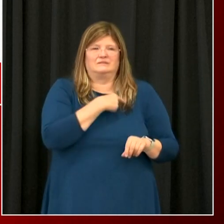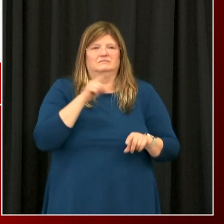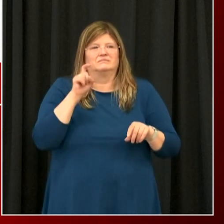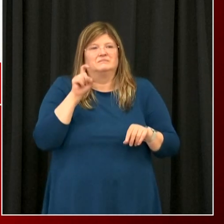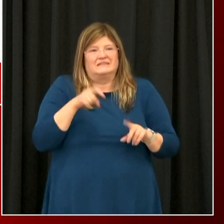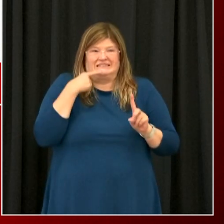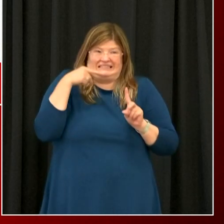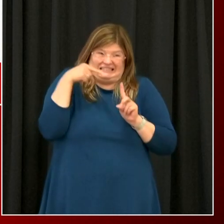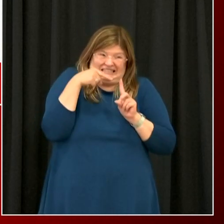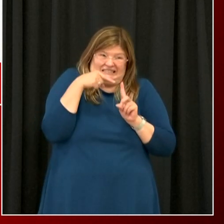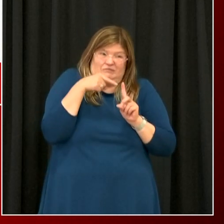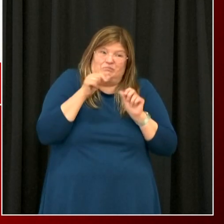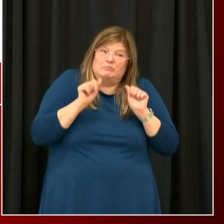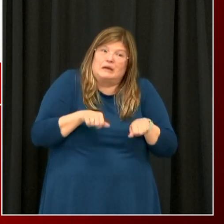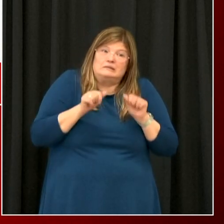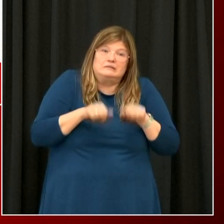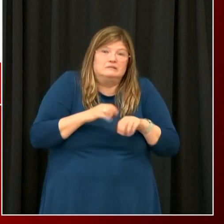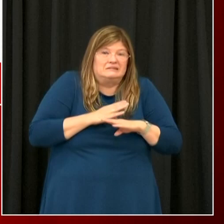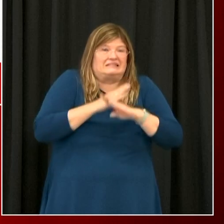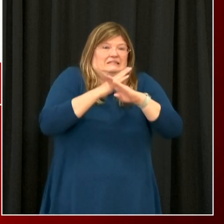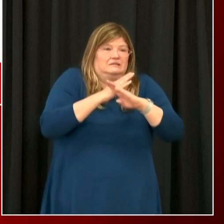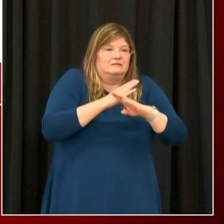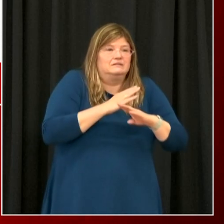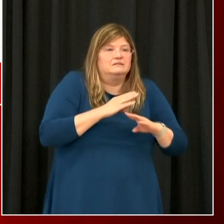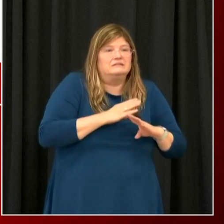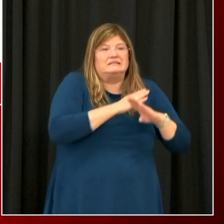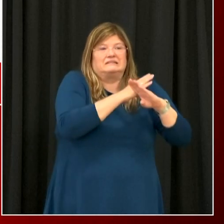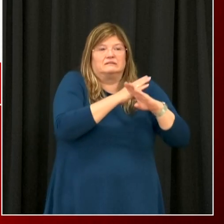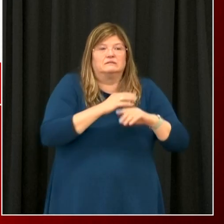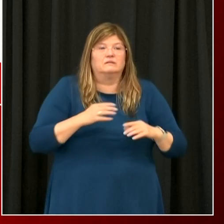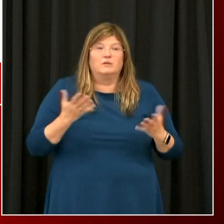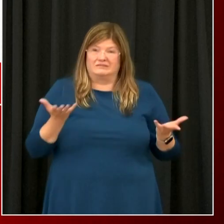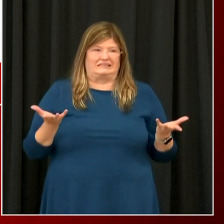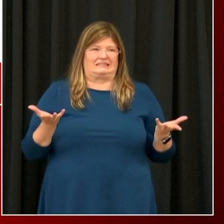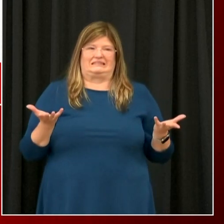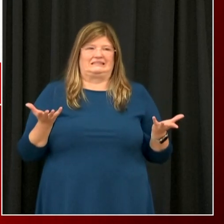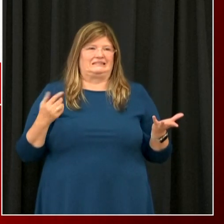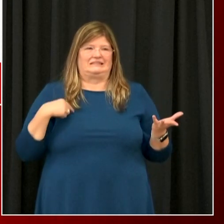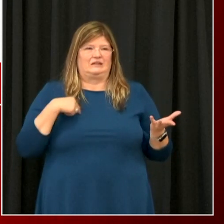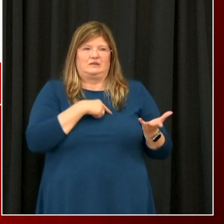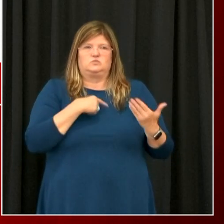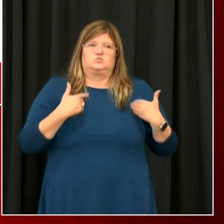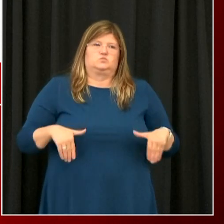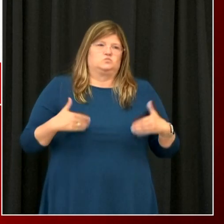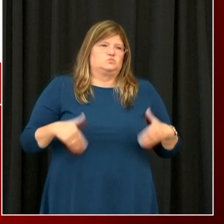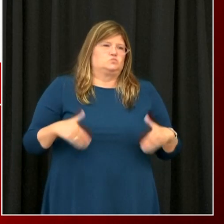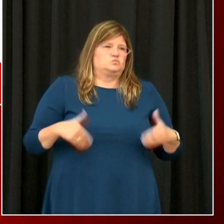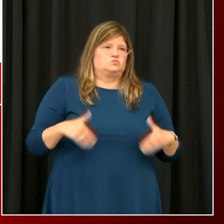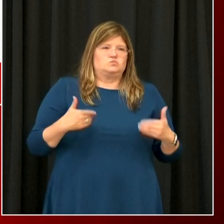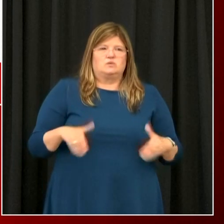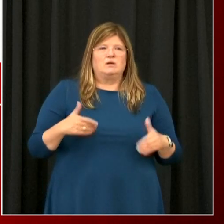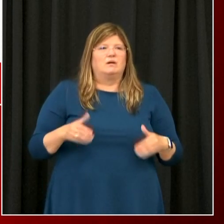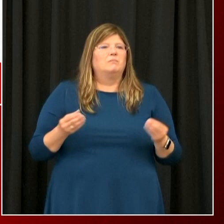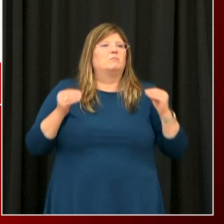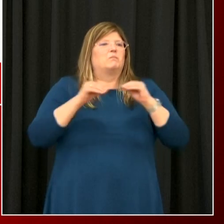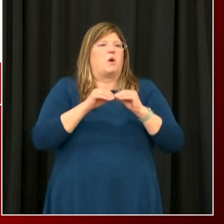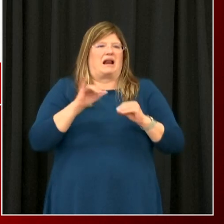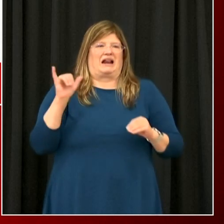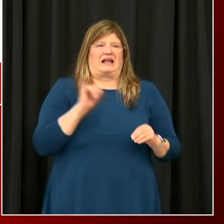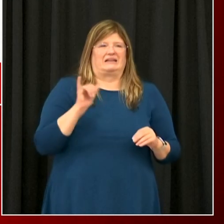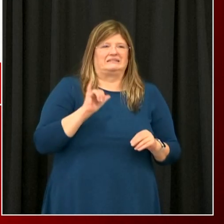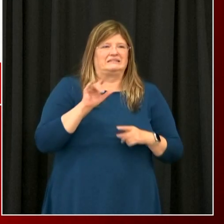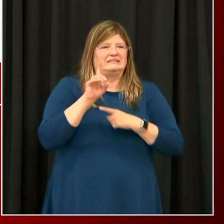interventions because we can look at this as more of a dial, right? So we call this a